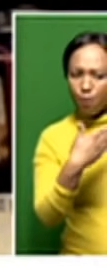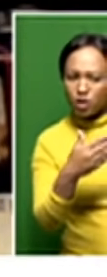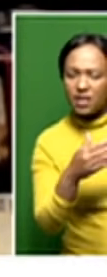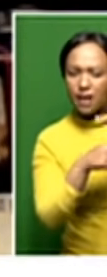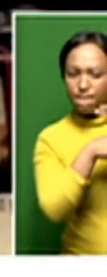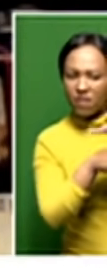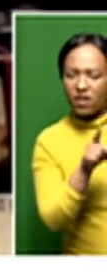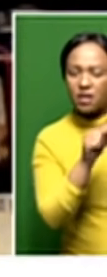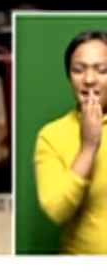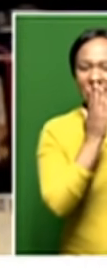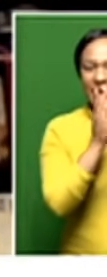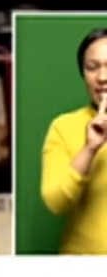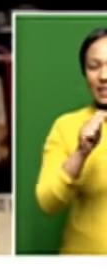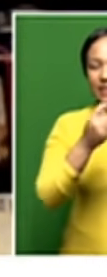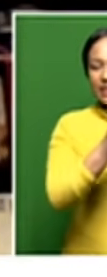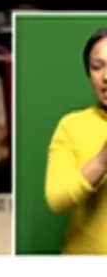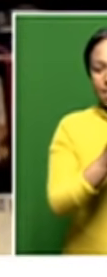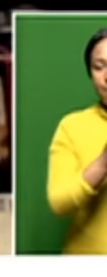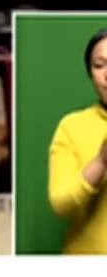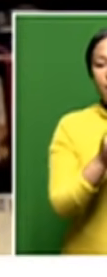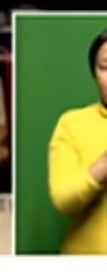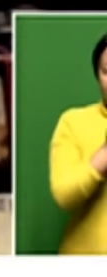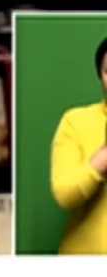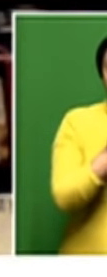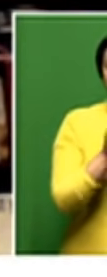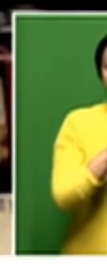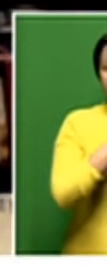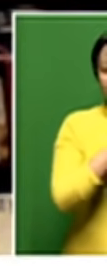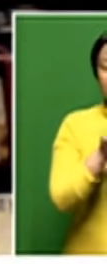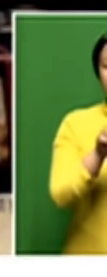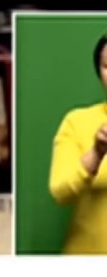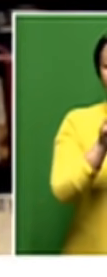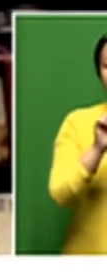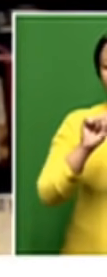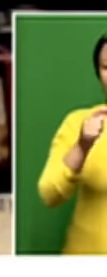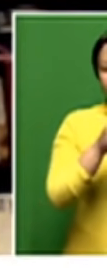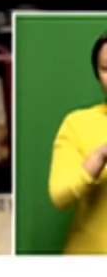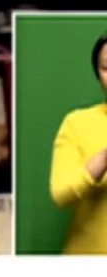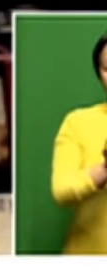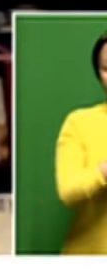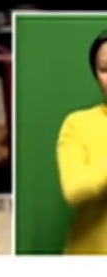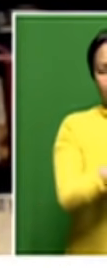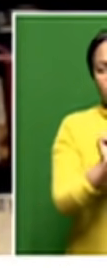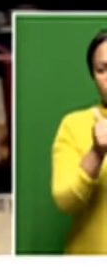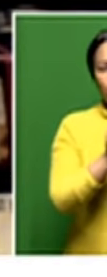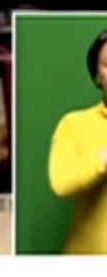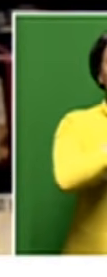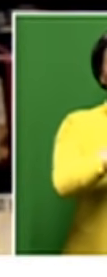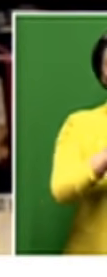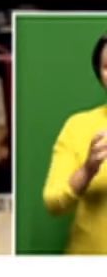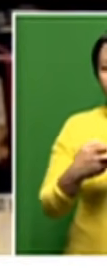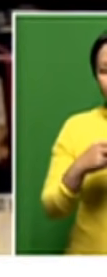Both technical teams from both the manufacturer and our quality team work together to identify the gaps